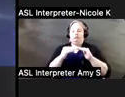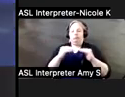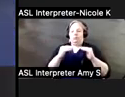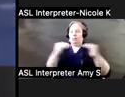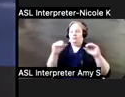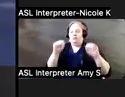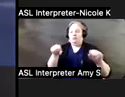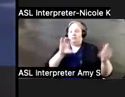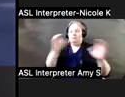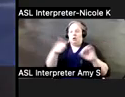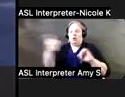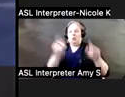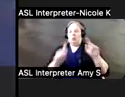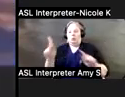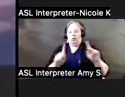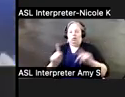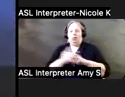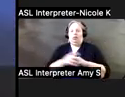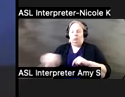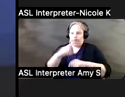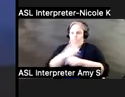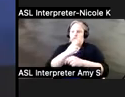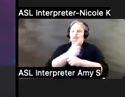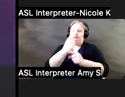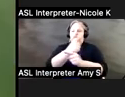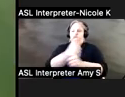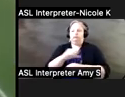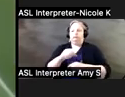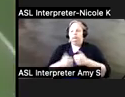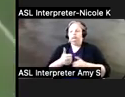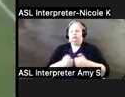people who are using standard controllers to play video games.